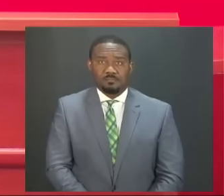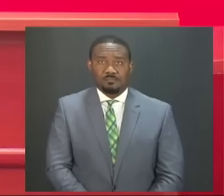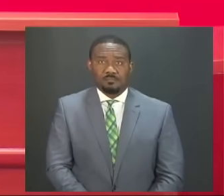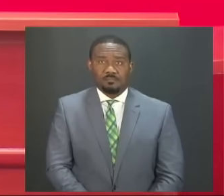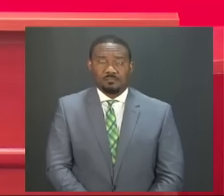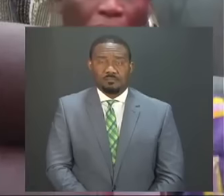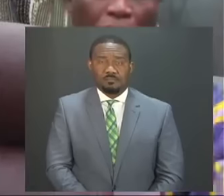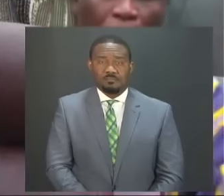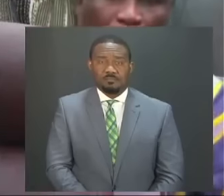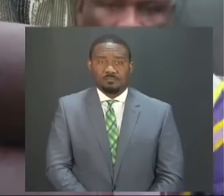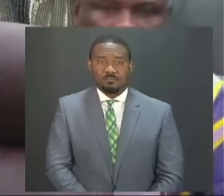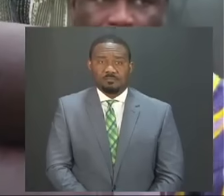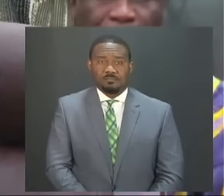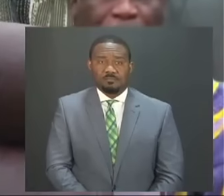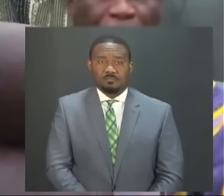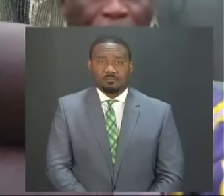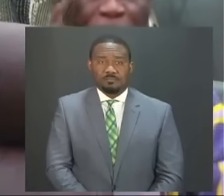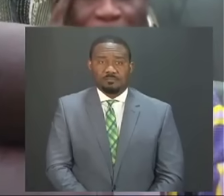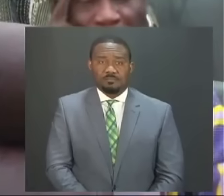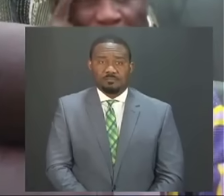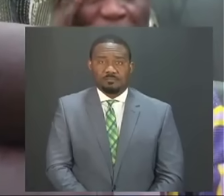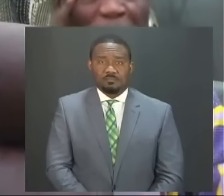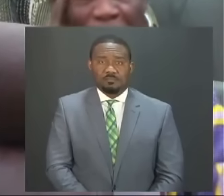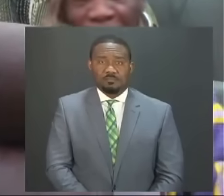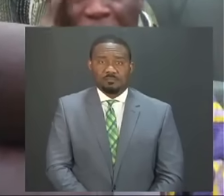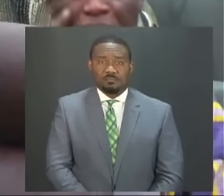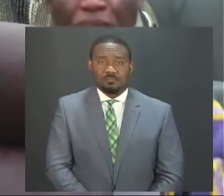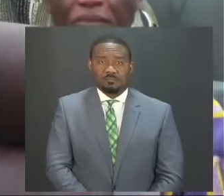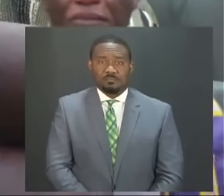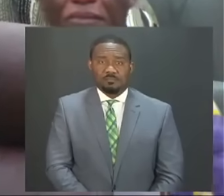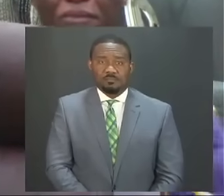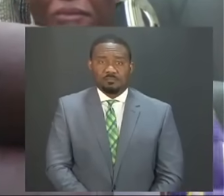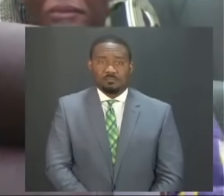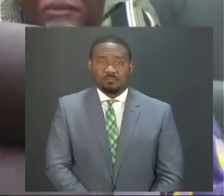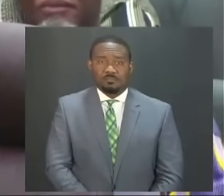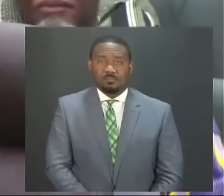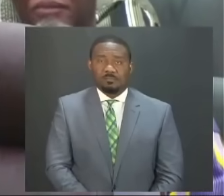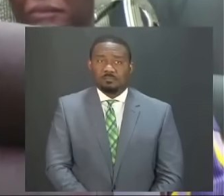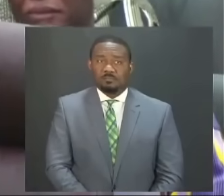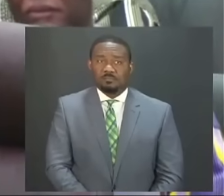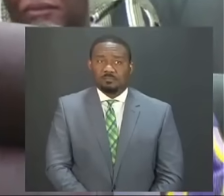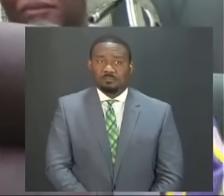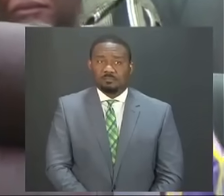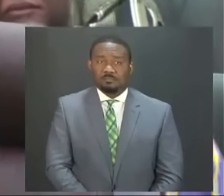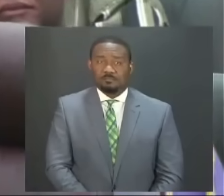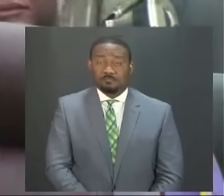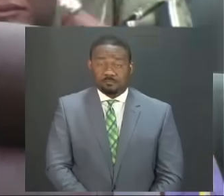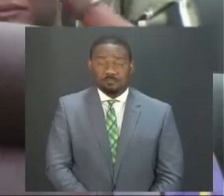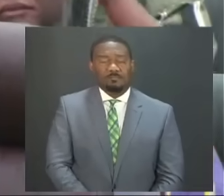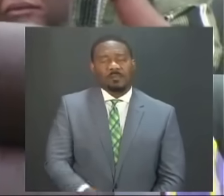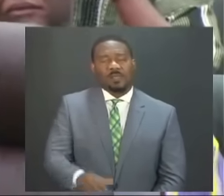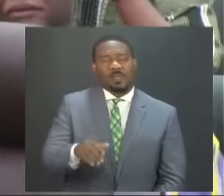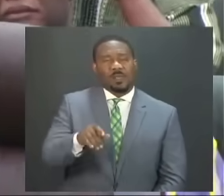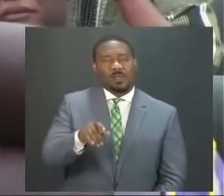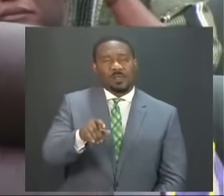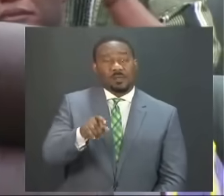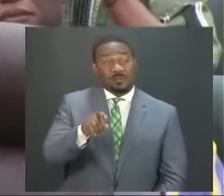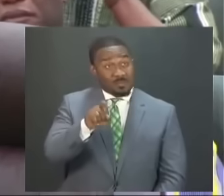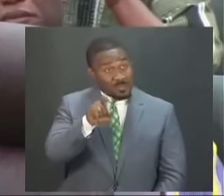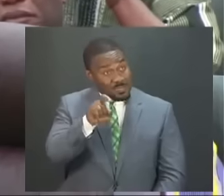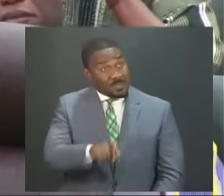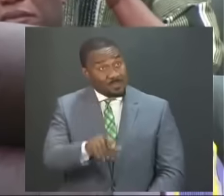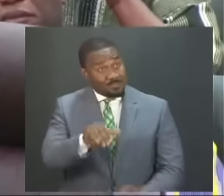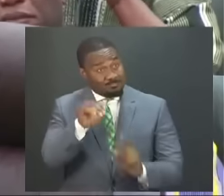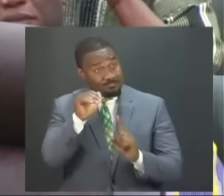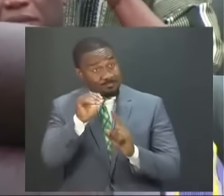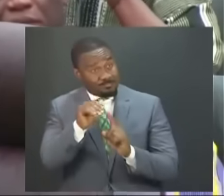Speaker, may I humbly draw your attention to